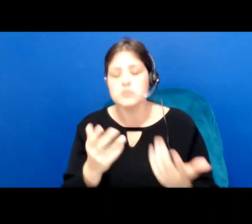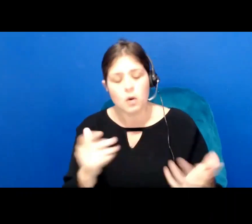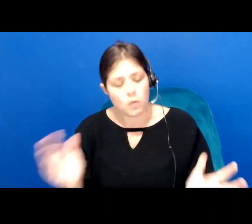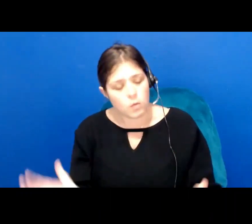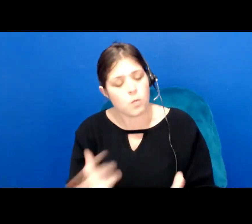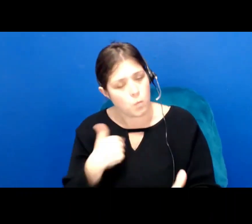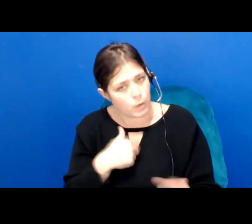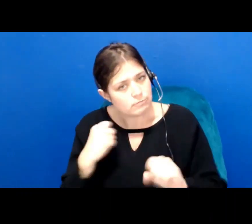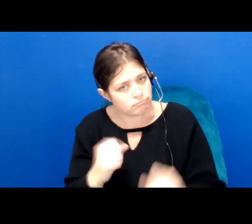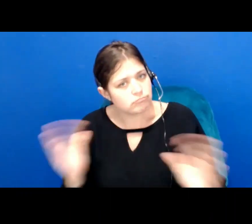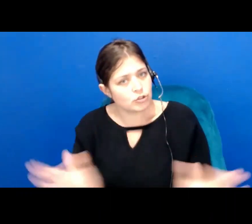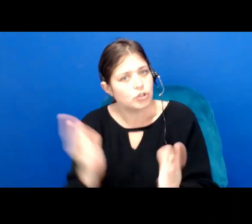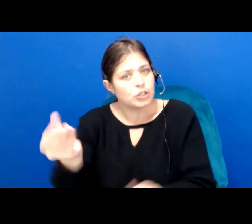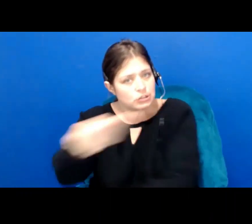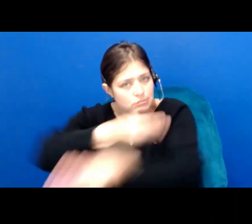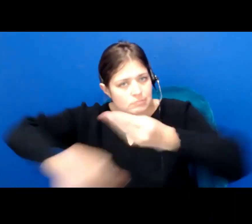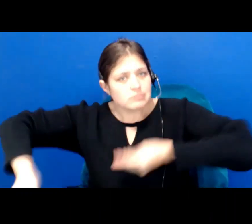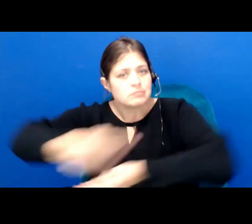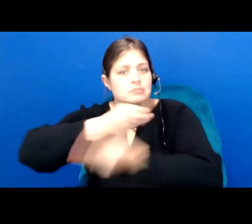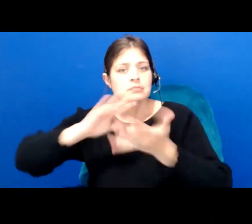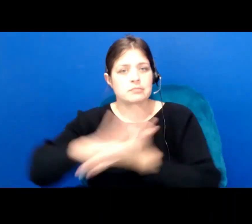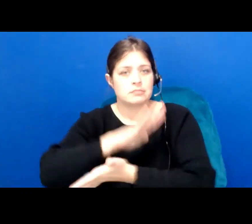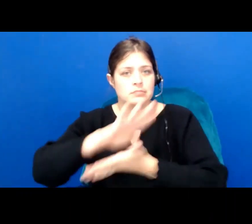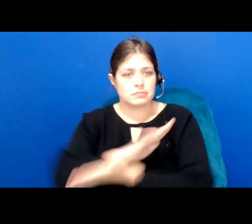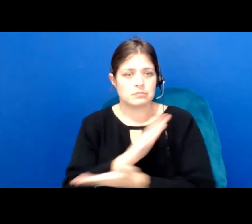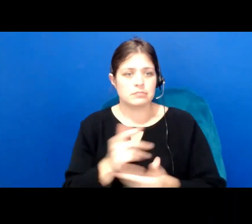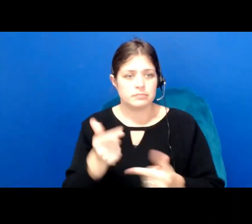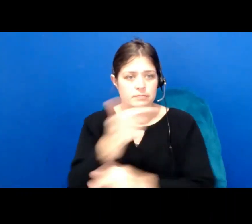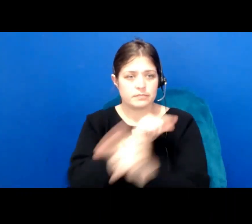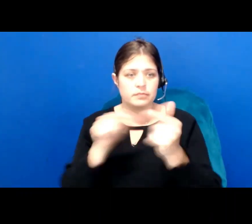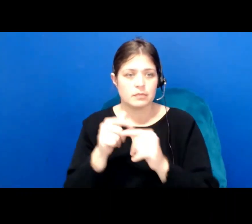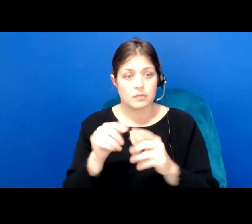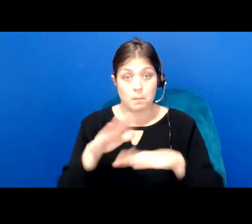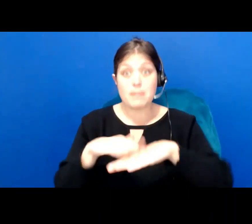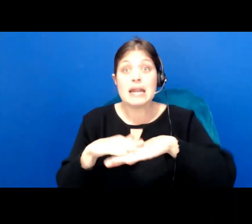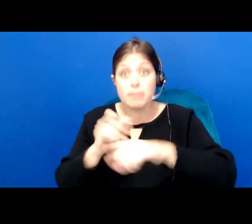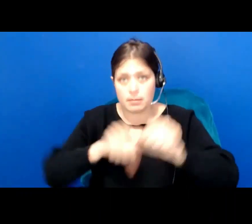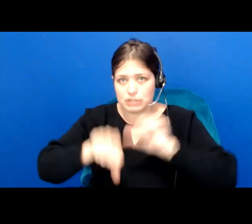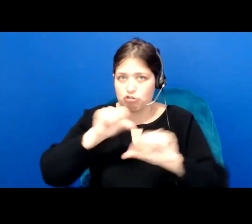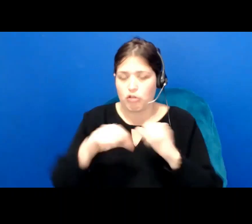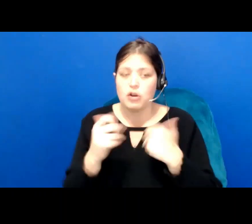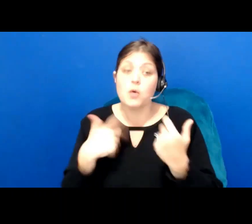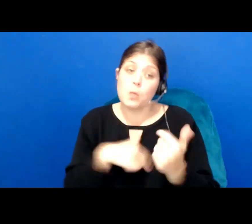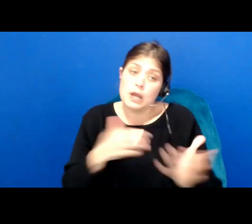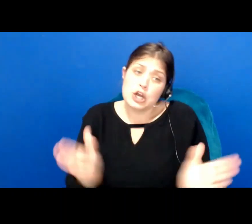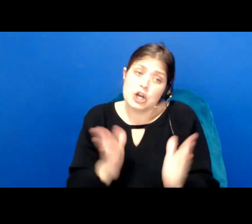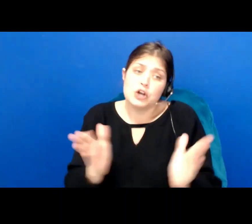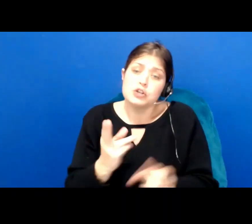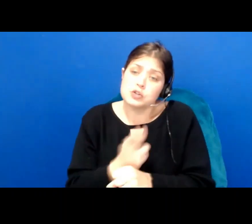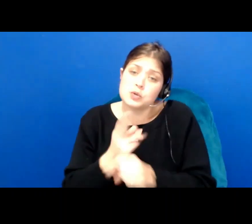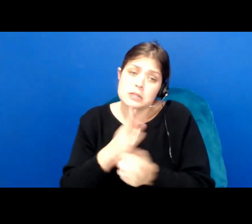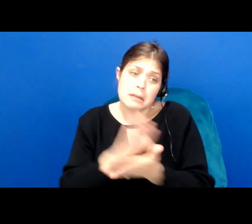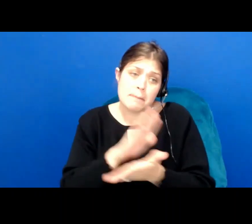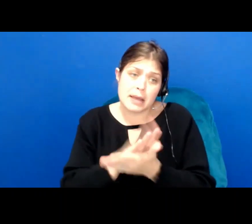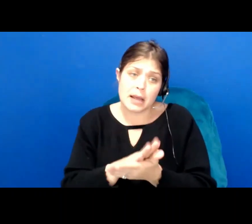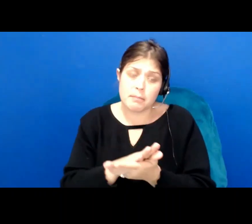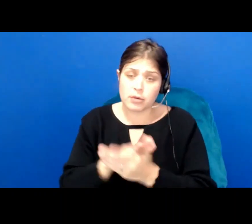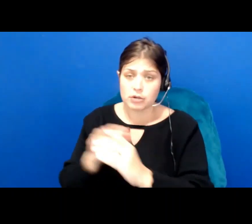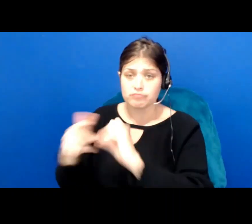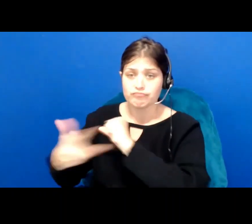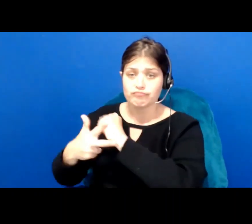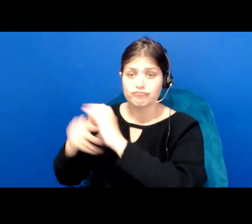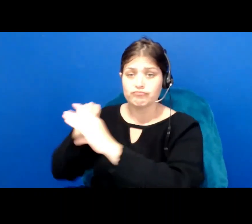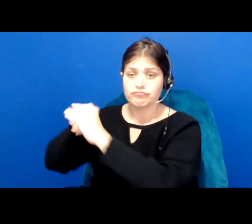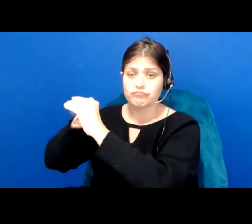encourage the sharing of you all sharing your papers, at least with each other. We encourage you using the paper repository, which